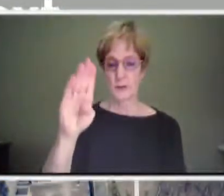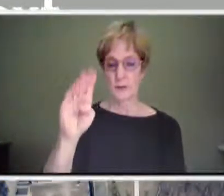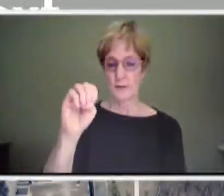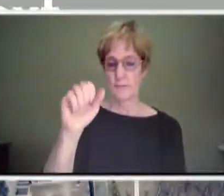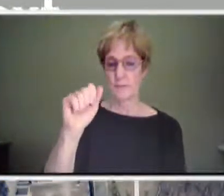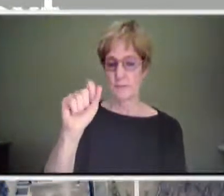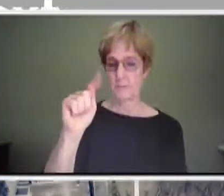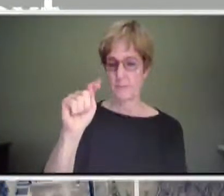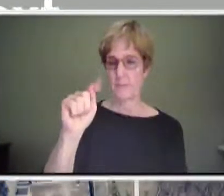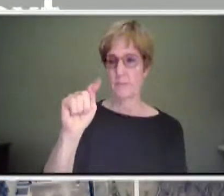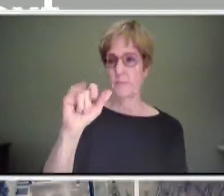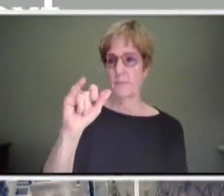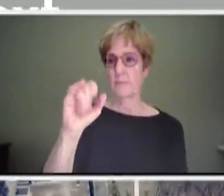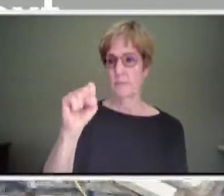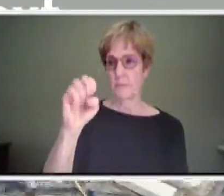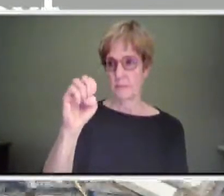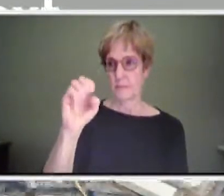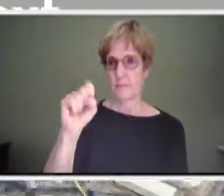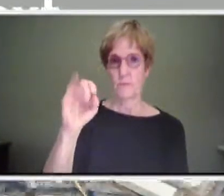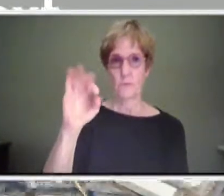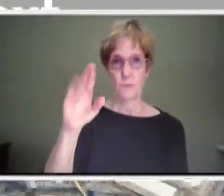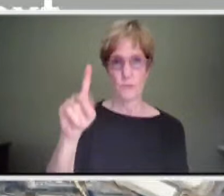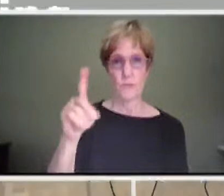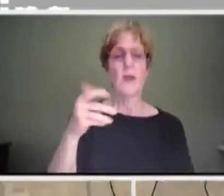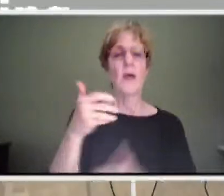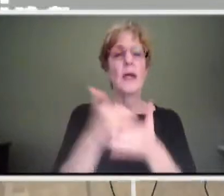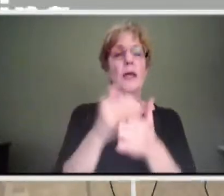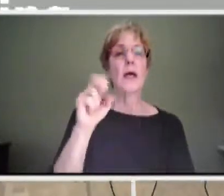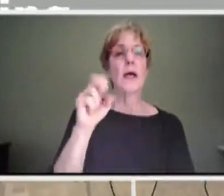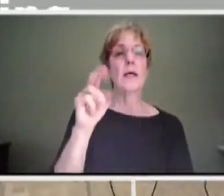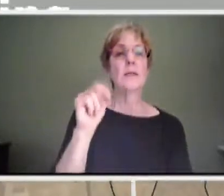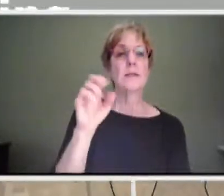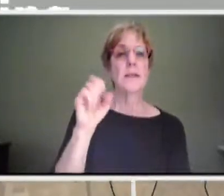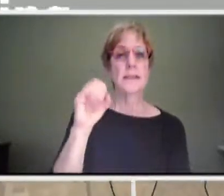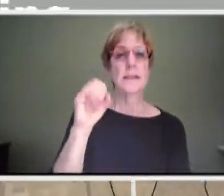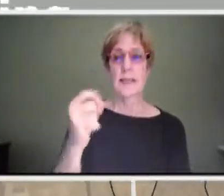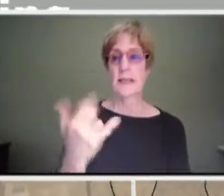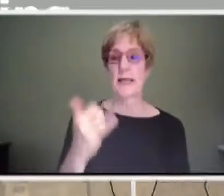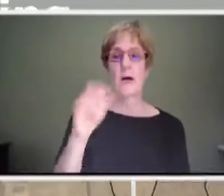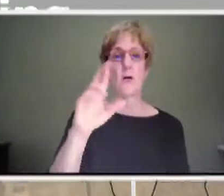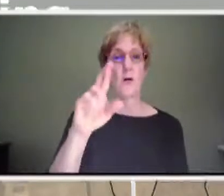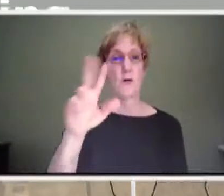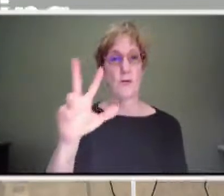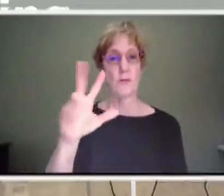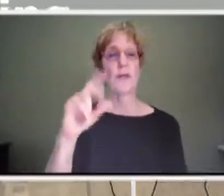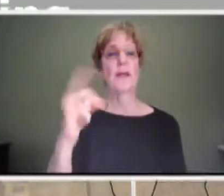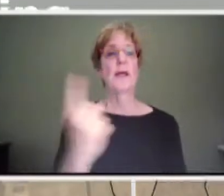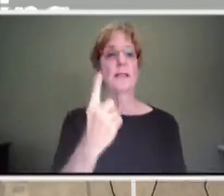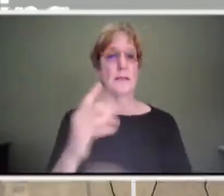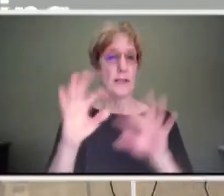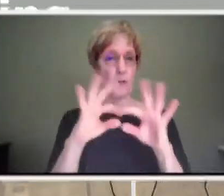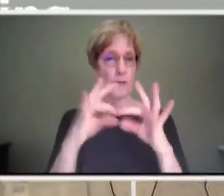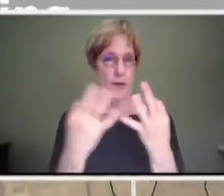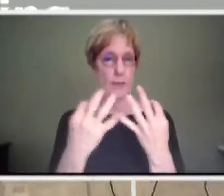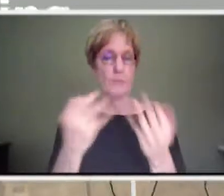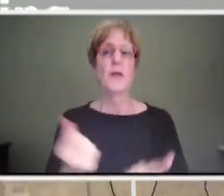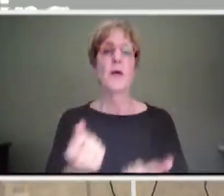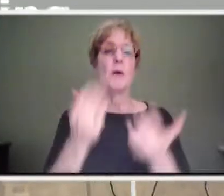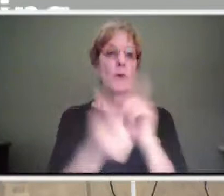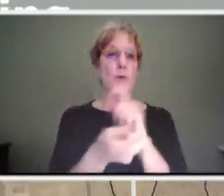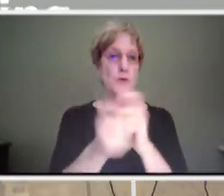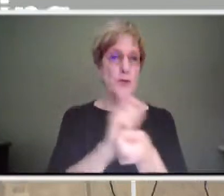of McIntyre Avenue and just north of Sunset Road. It is currently zoned R3, single-family residential. The proposed zoning is to go